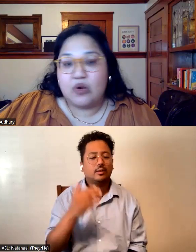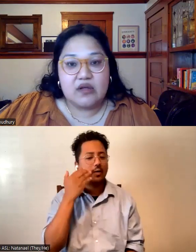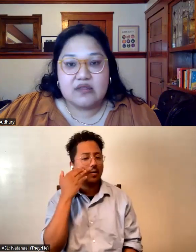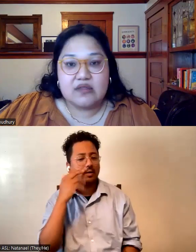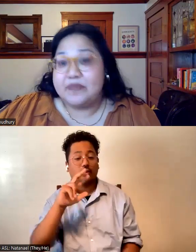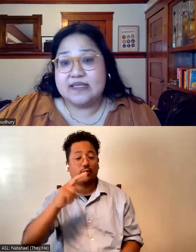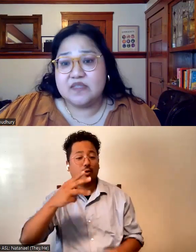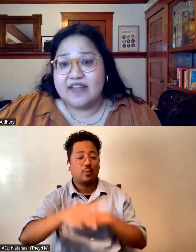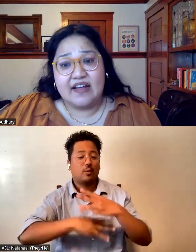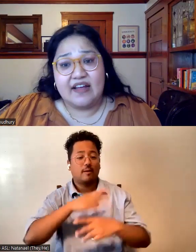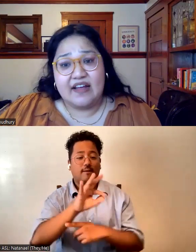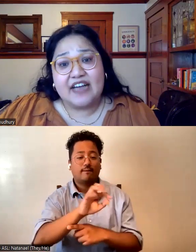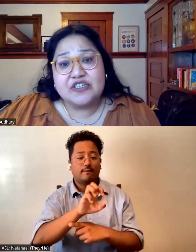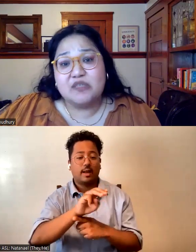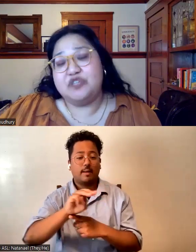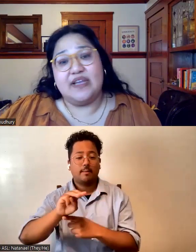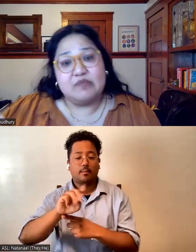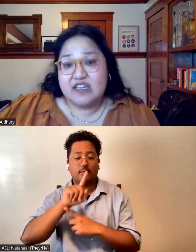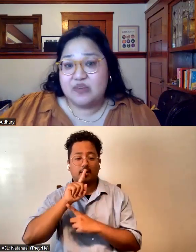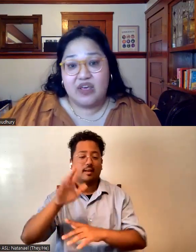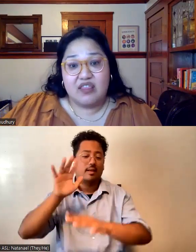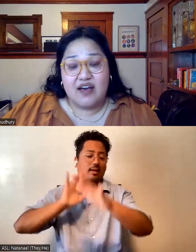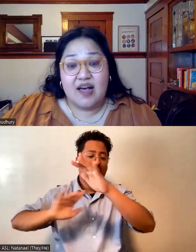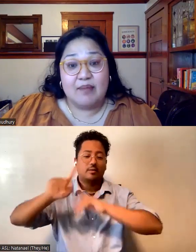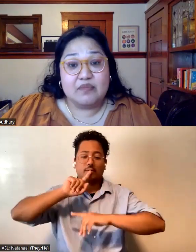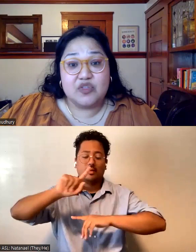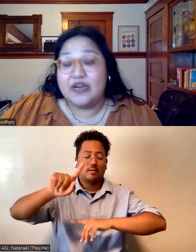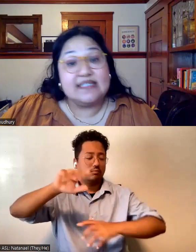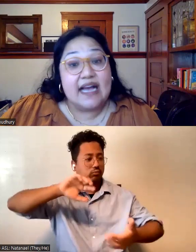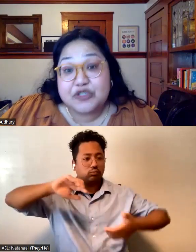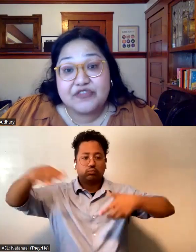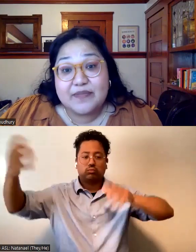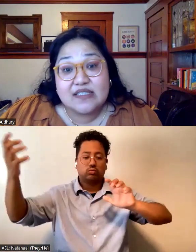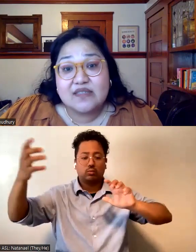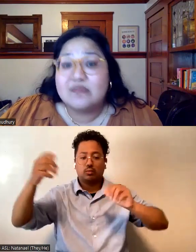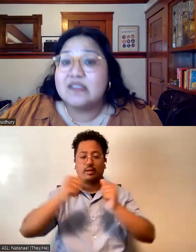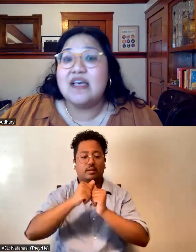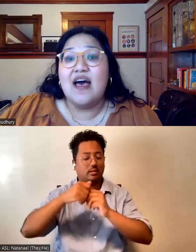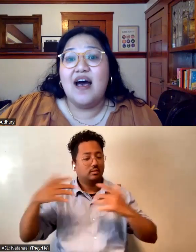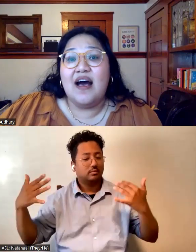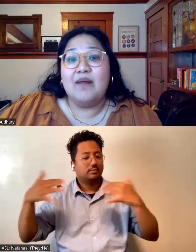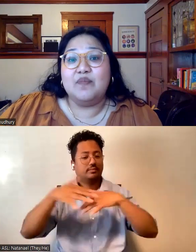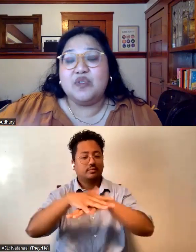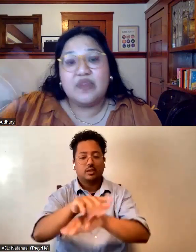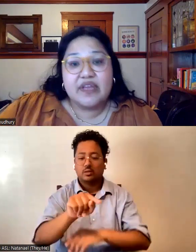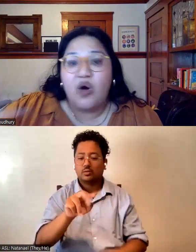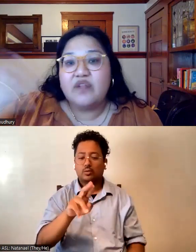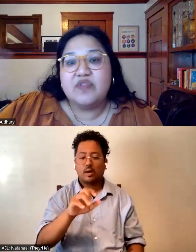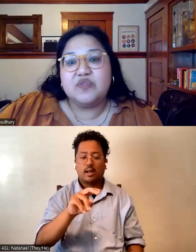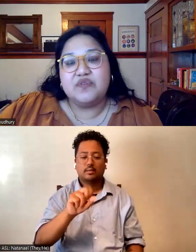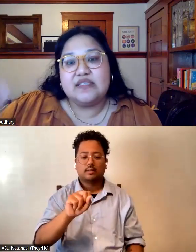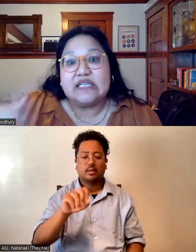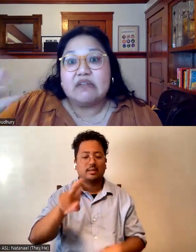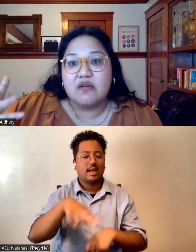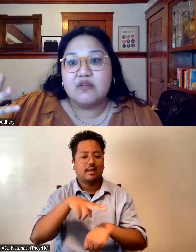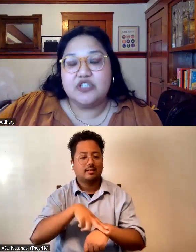third world feminisms fell out of fashion to be transplanted with transnational feminisms. So they're like all of these